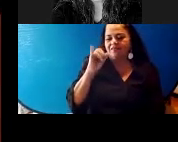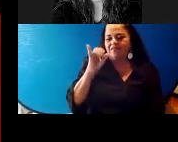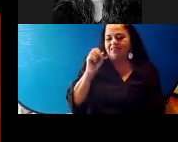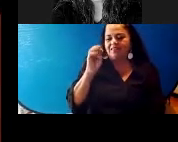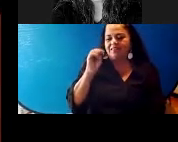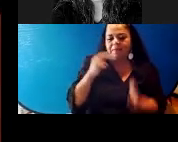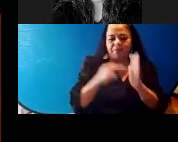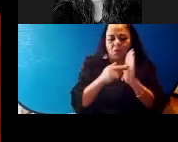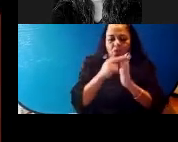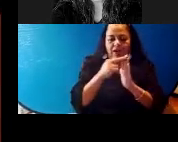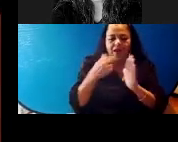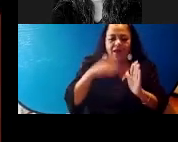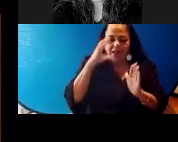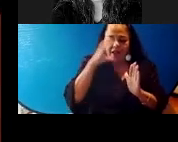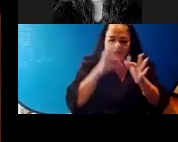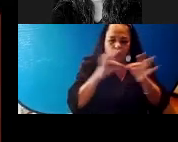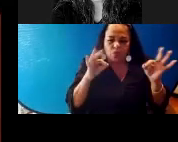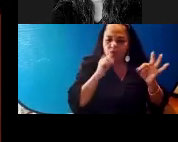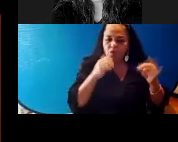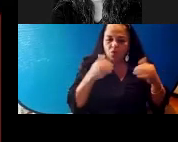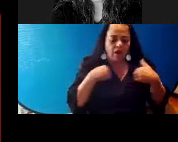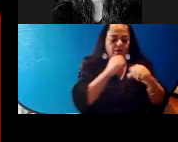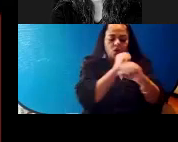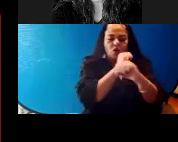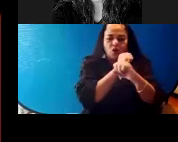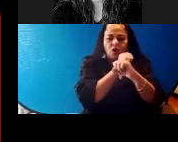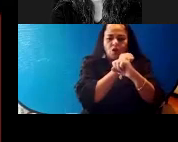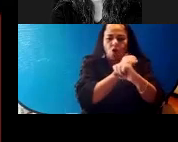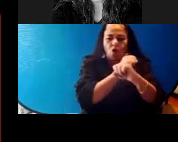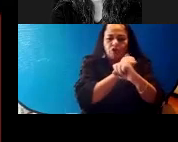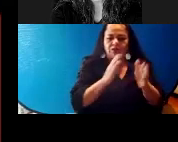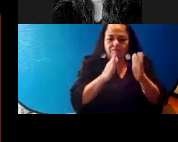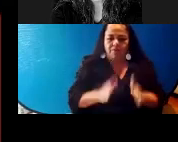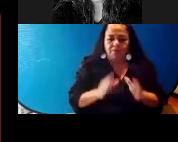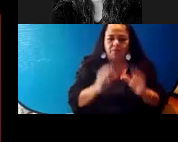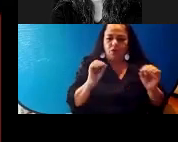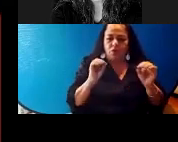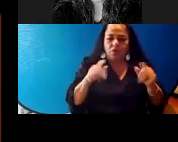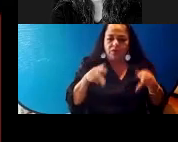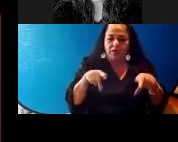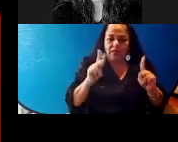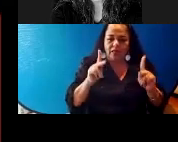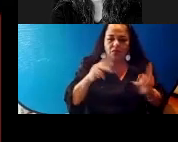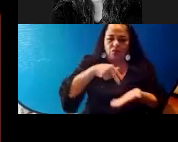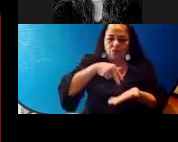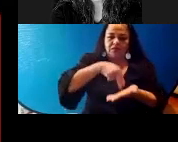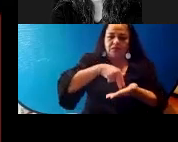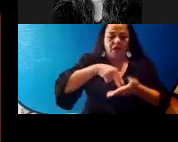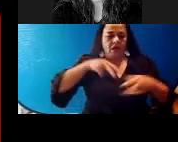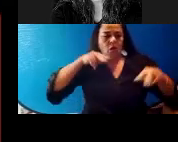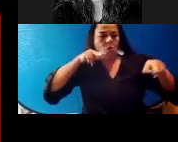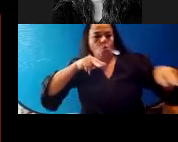that I think were just so profound. They don't have guards in the traditional sense. No one is allowed to sit, like kind of stand up and watch